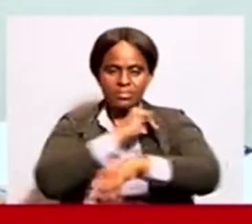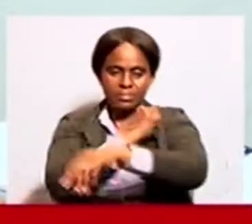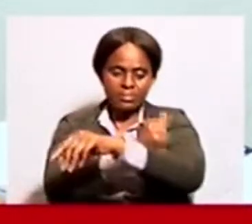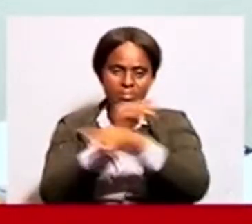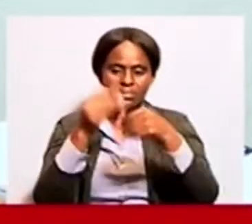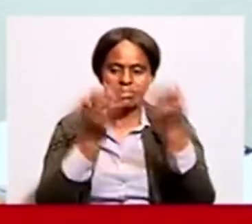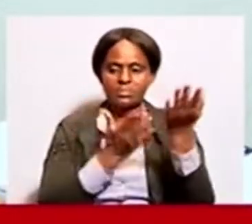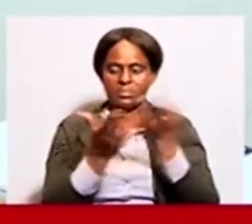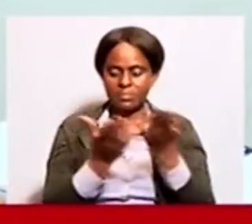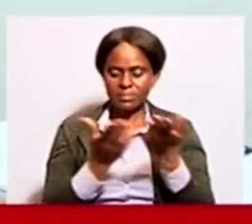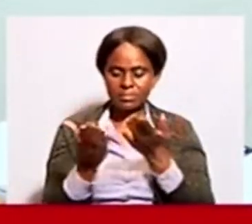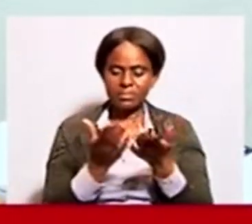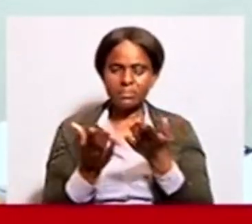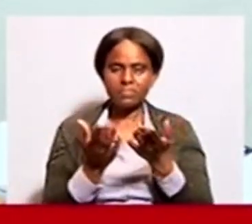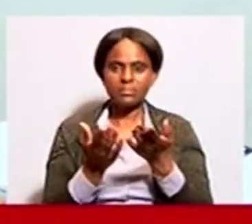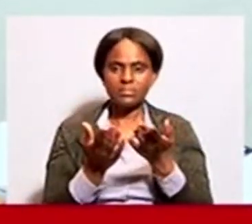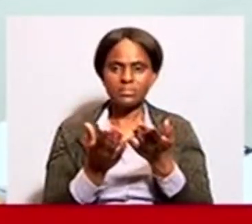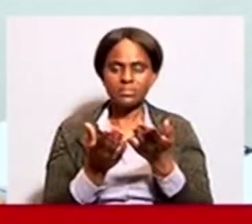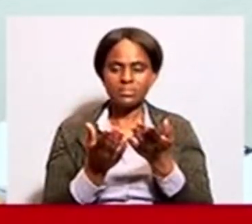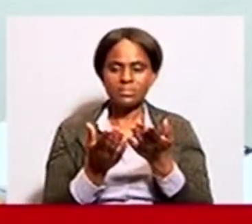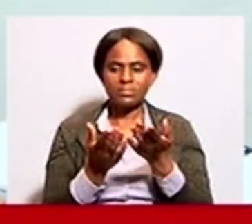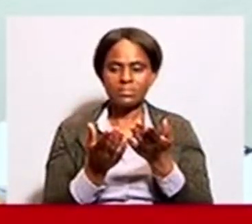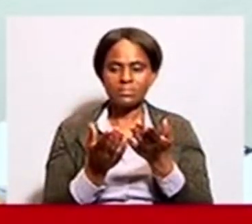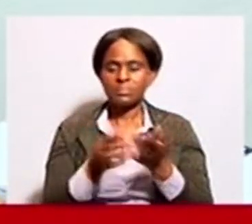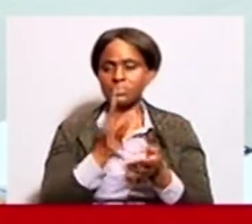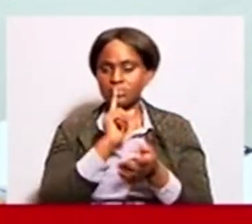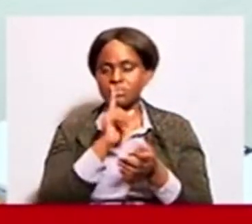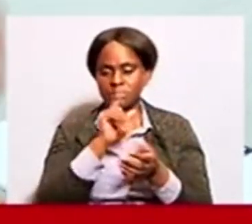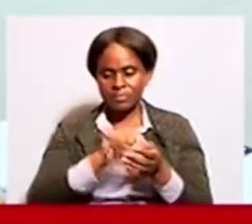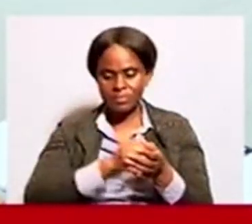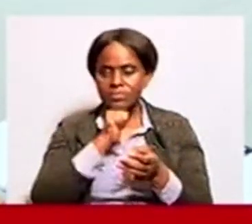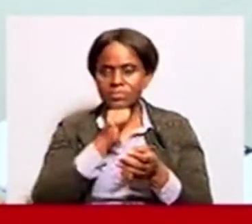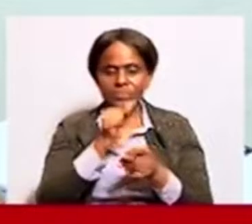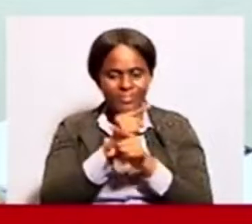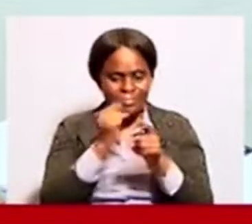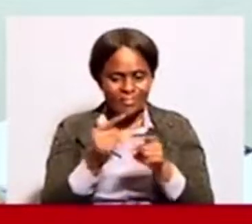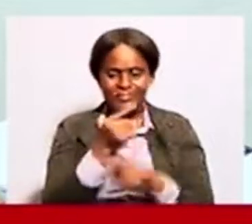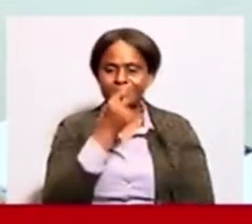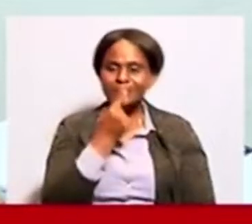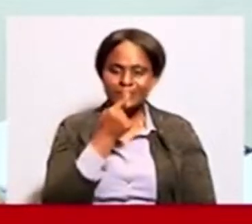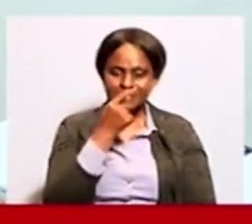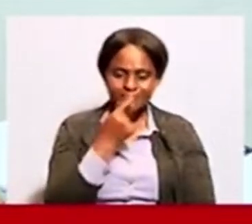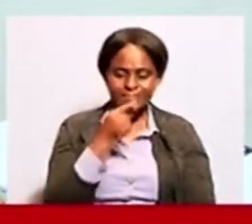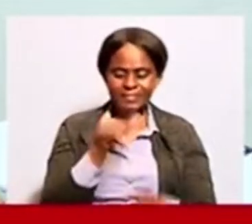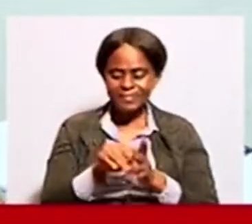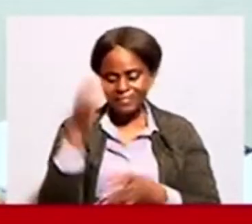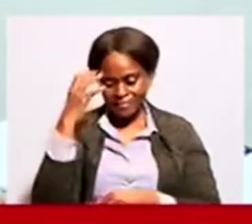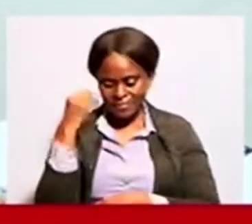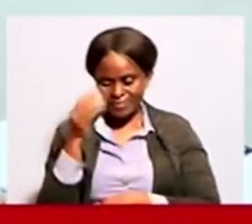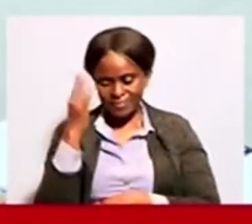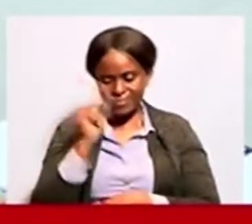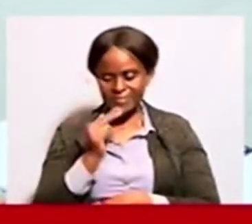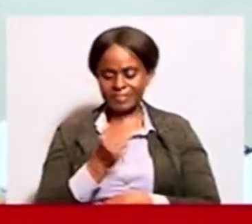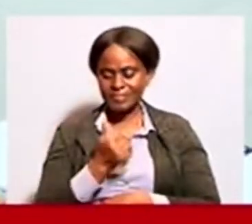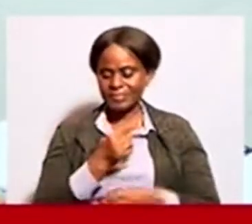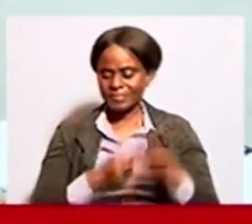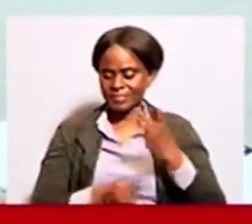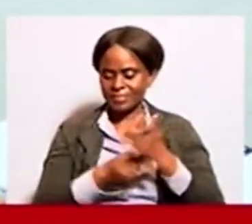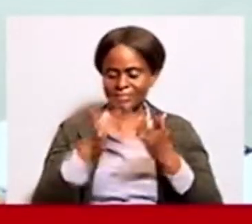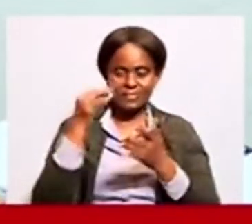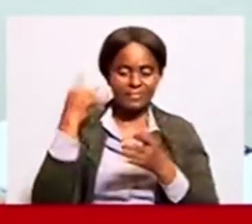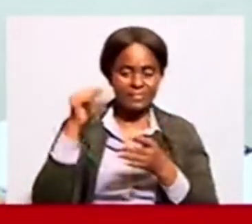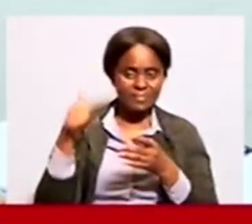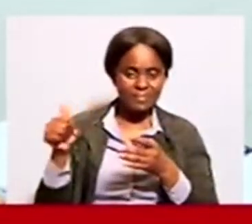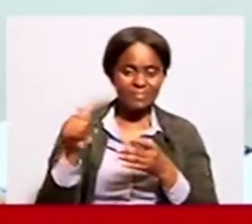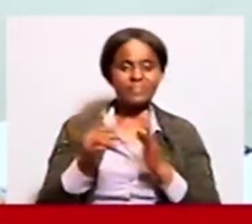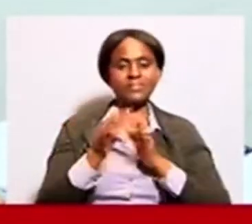service. And make sure that we do not just be in office. That's why I was saying, town clerk, for you to